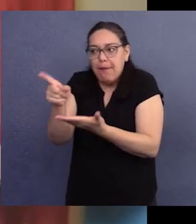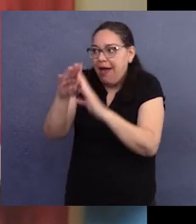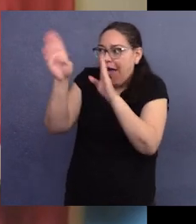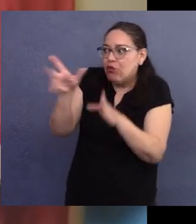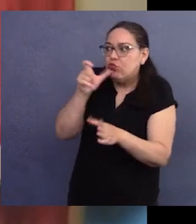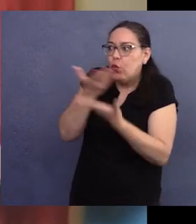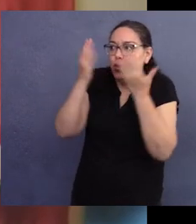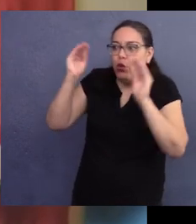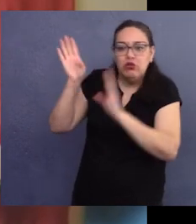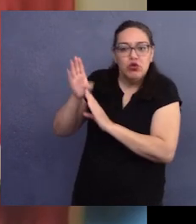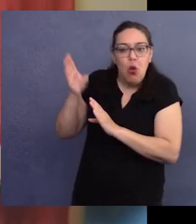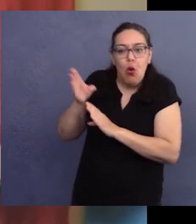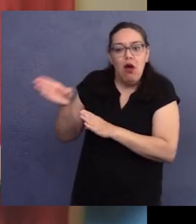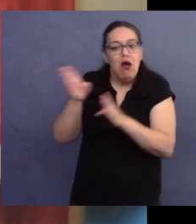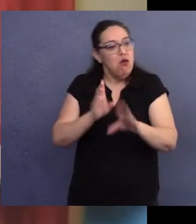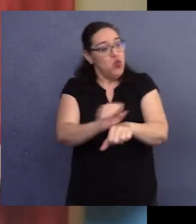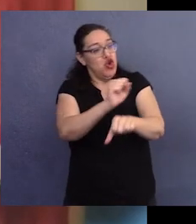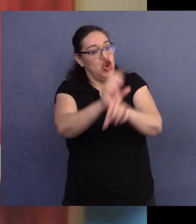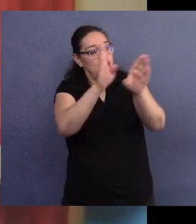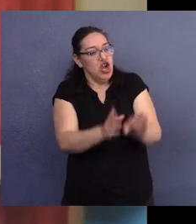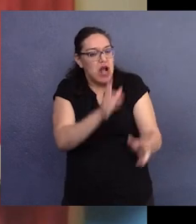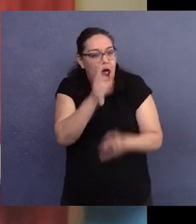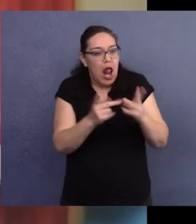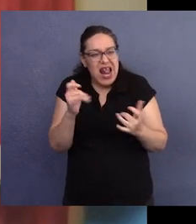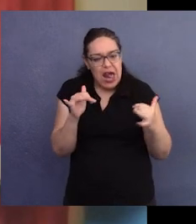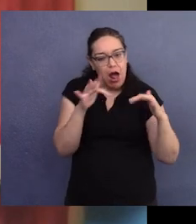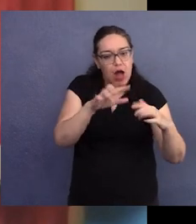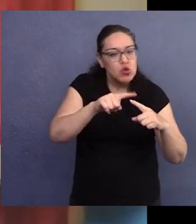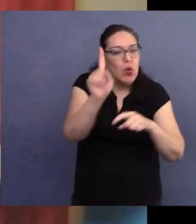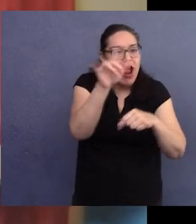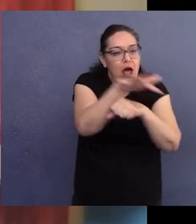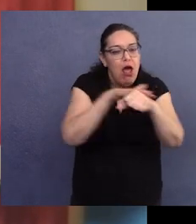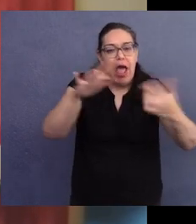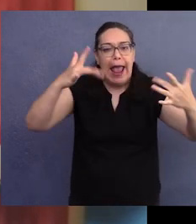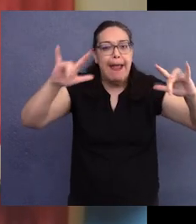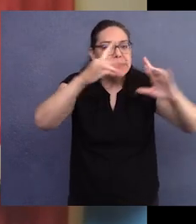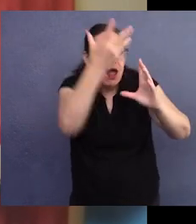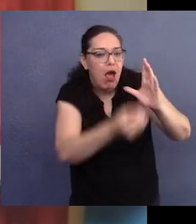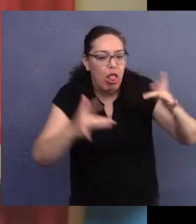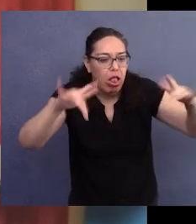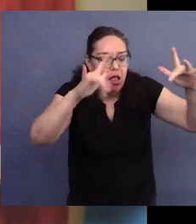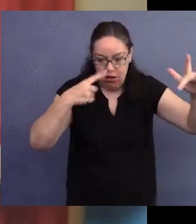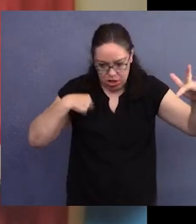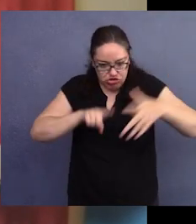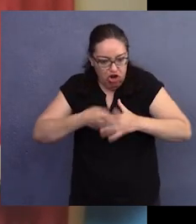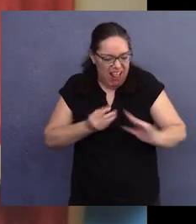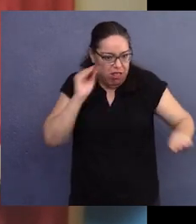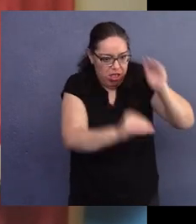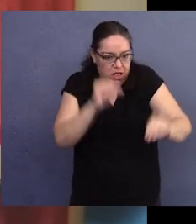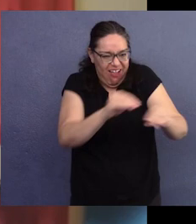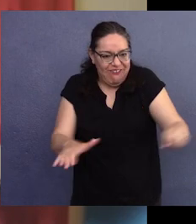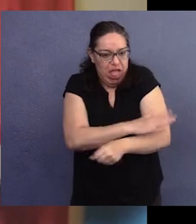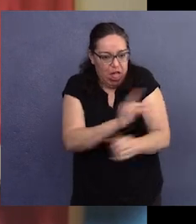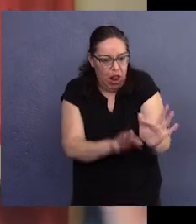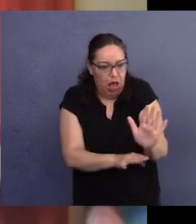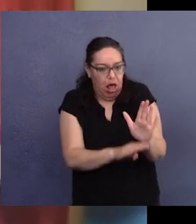no door. Workers rush towards some hint of emptiness, which they then start to fill. Their hope,